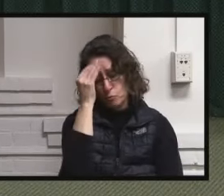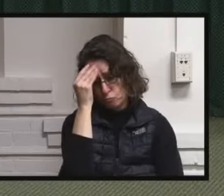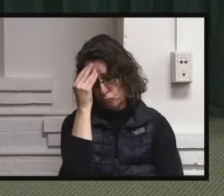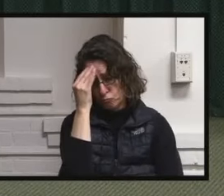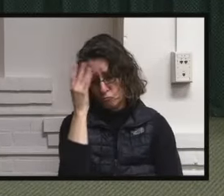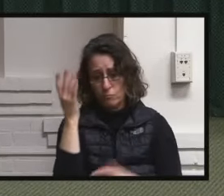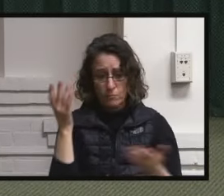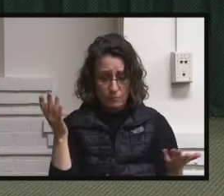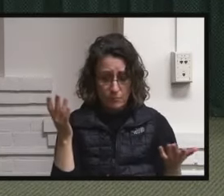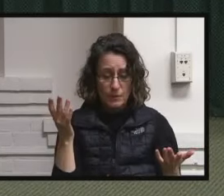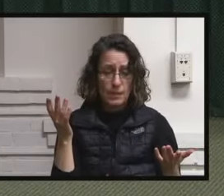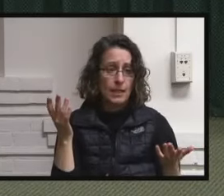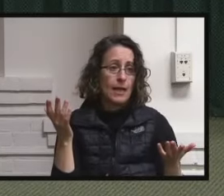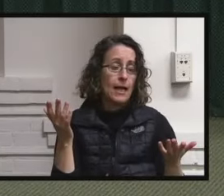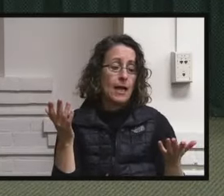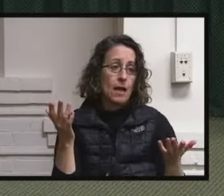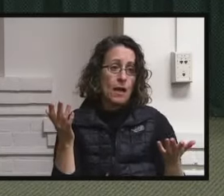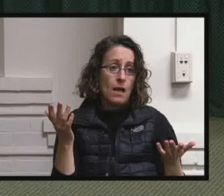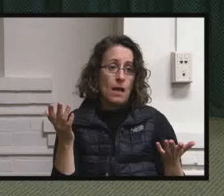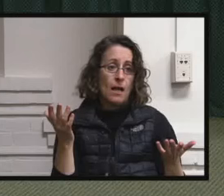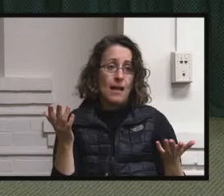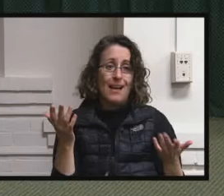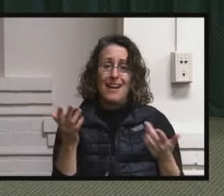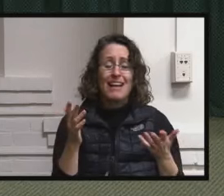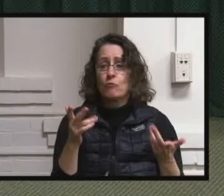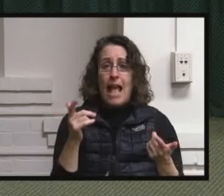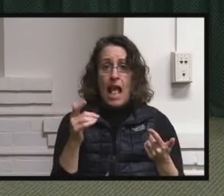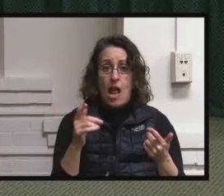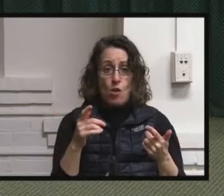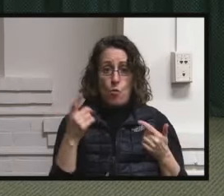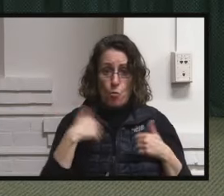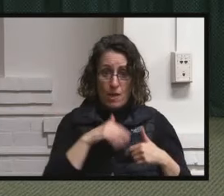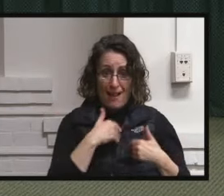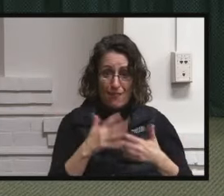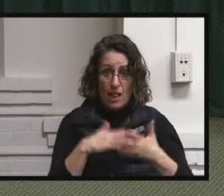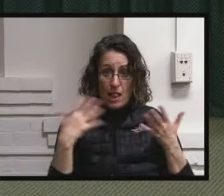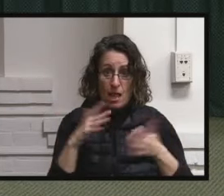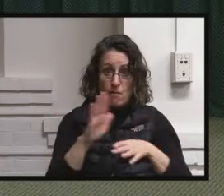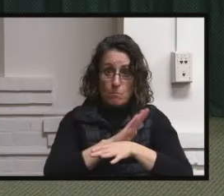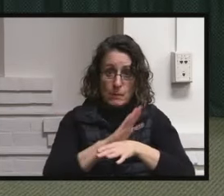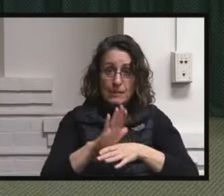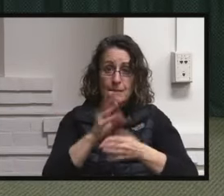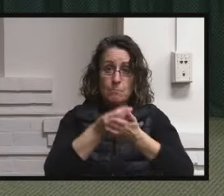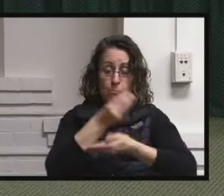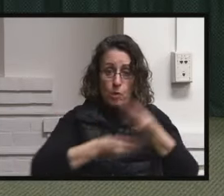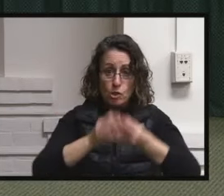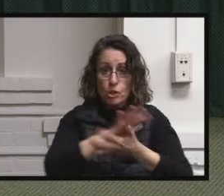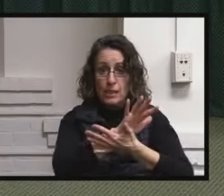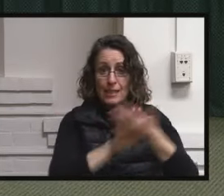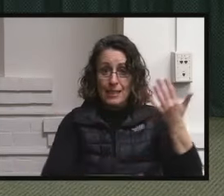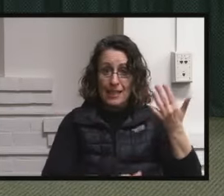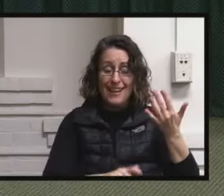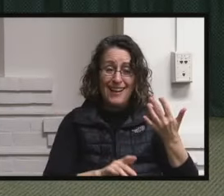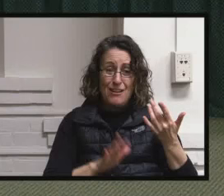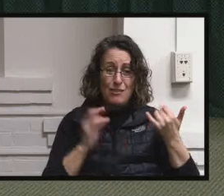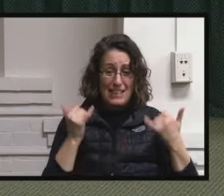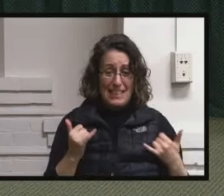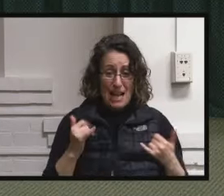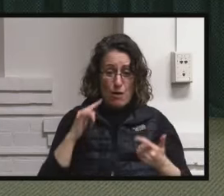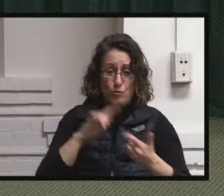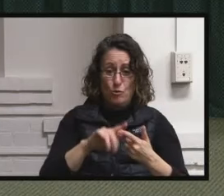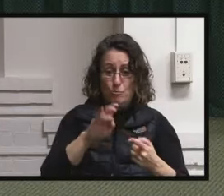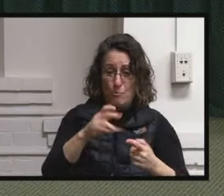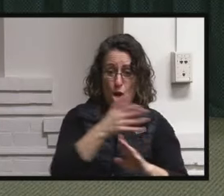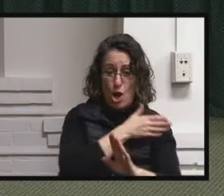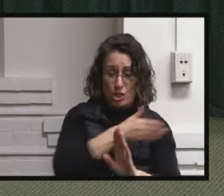may be difficult to get anything done before March anyway, really, now that I think about the dates. Fast. It's going by quickly. Because for a